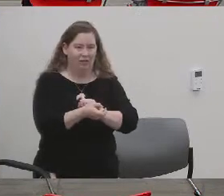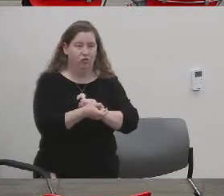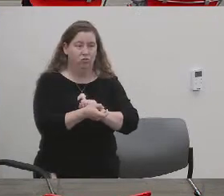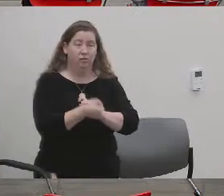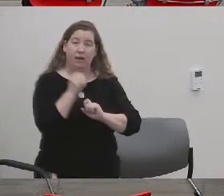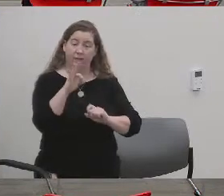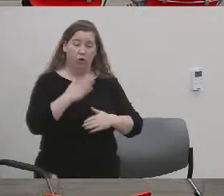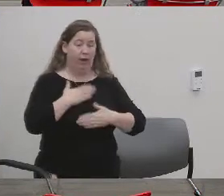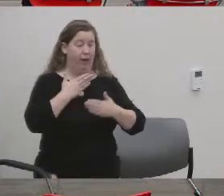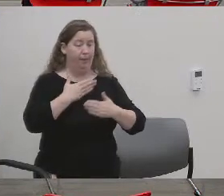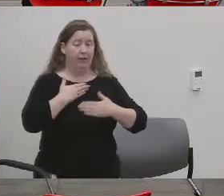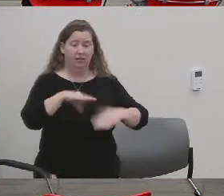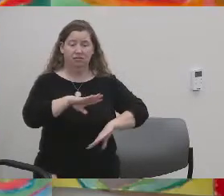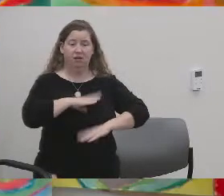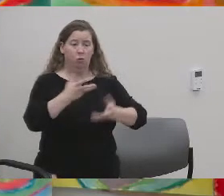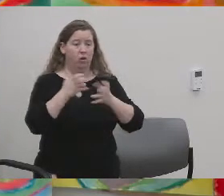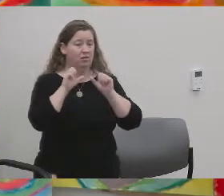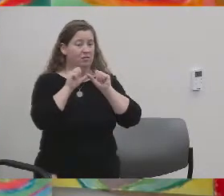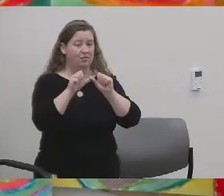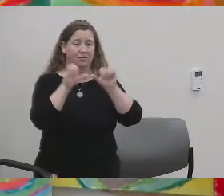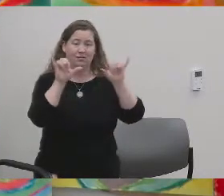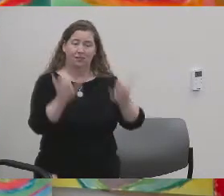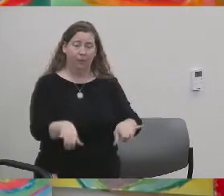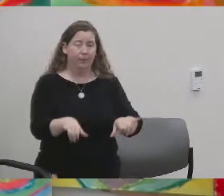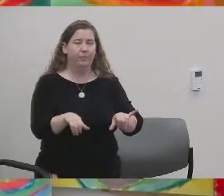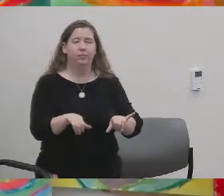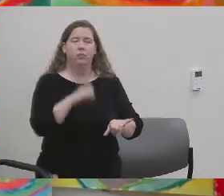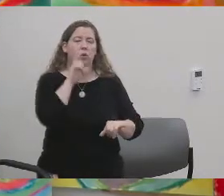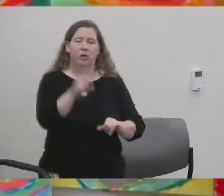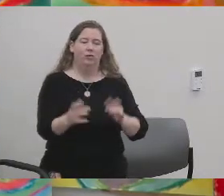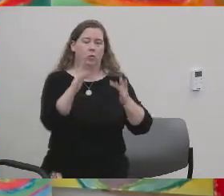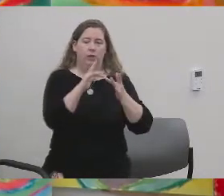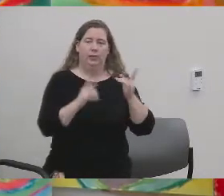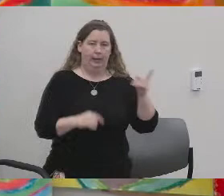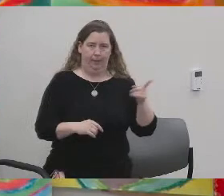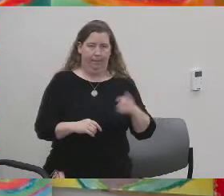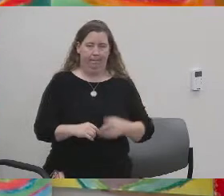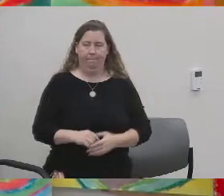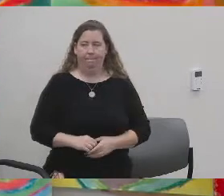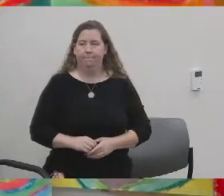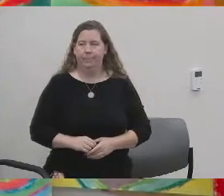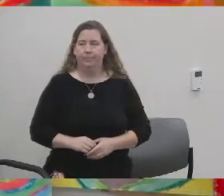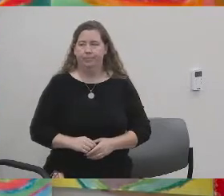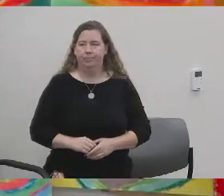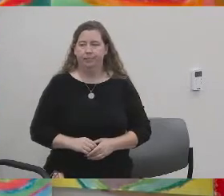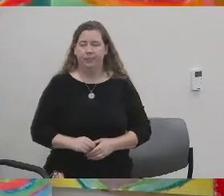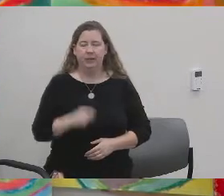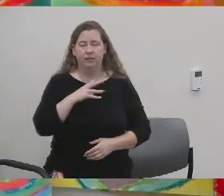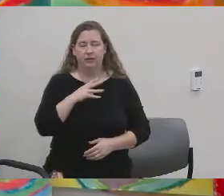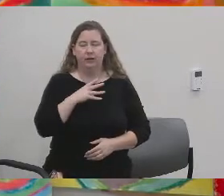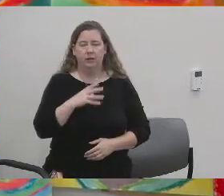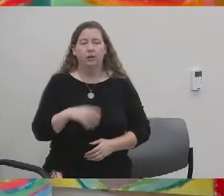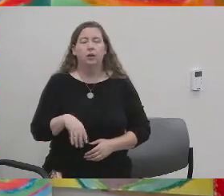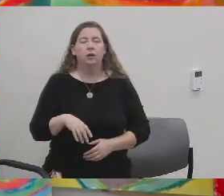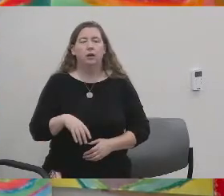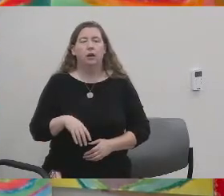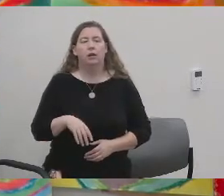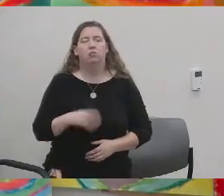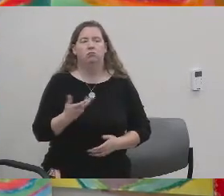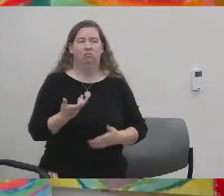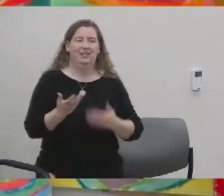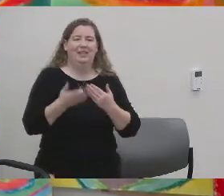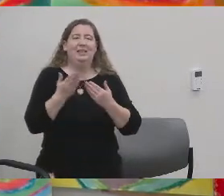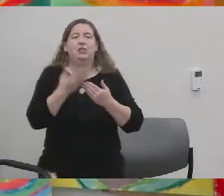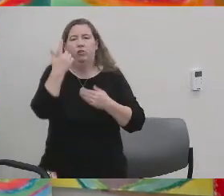Yeah, we don't need to hear, if you're going to keep the same placement, we don't really need to know that. It lets us actually manage it